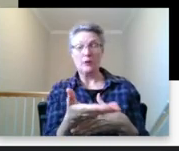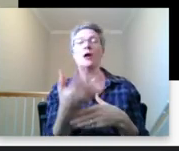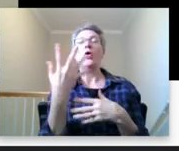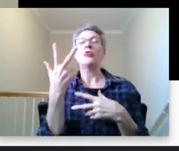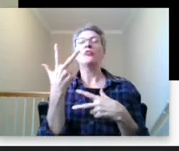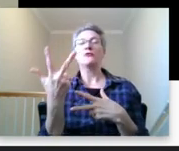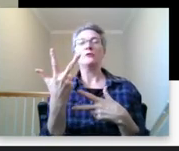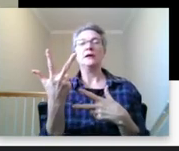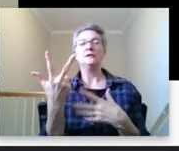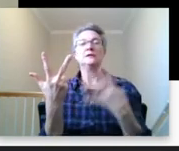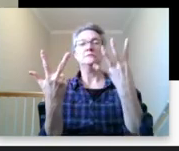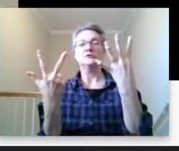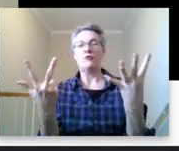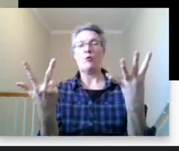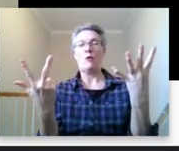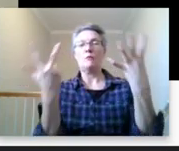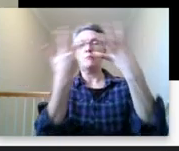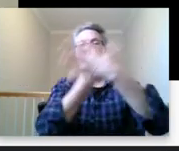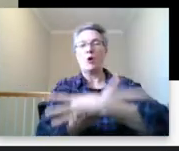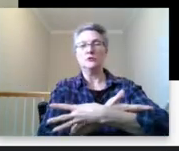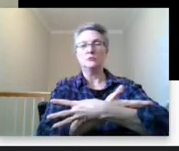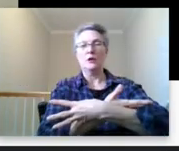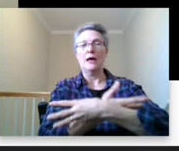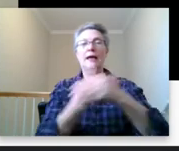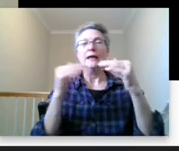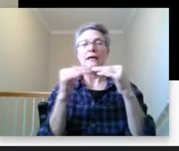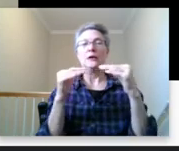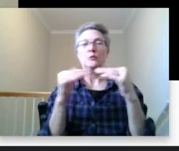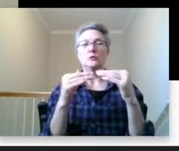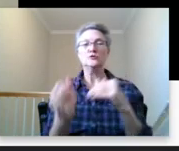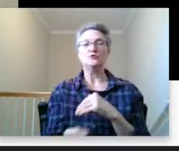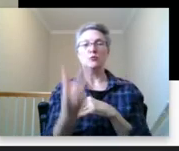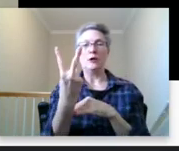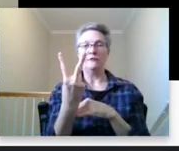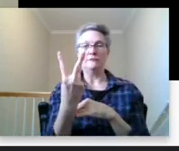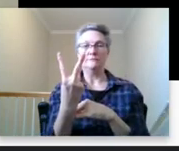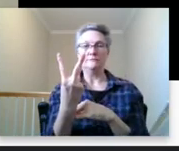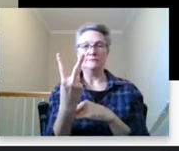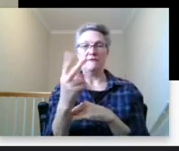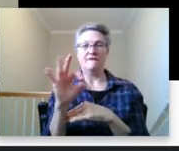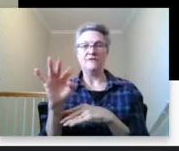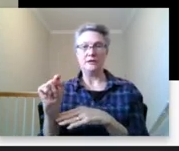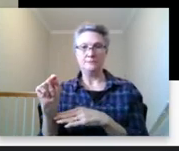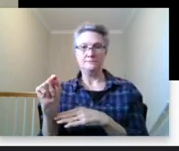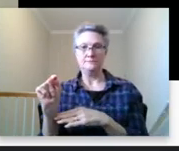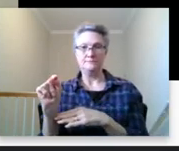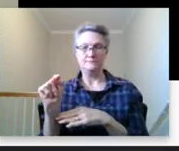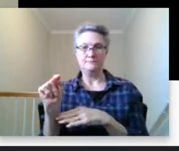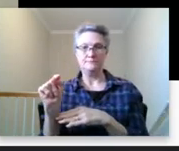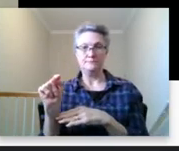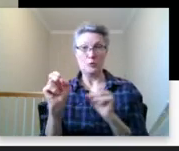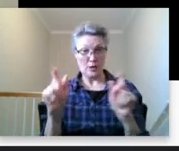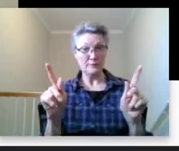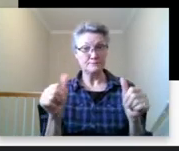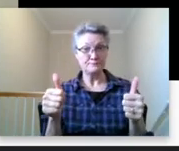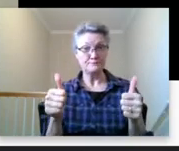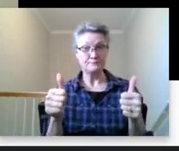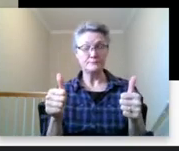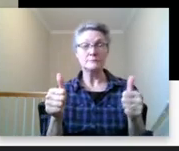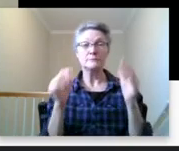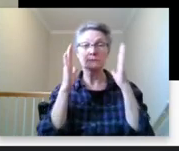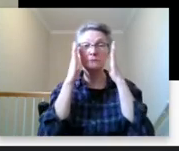3 times 4, and we would find that the perimeter is 12 feet. All right.